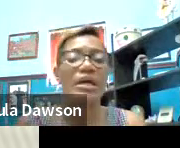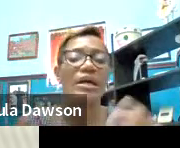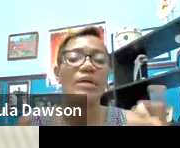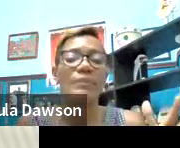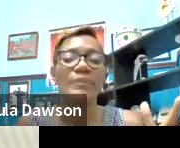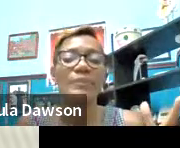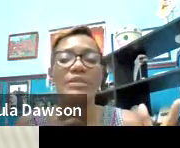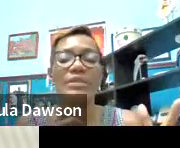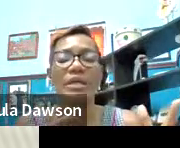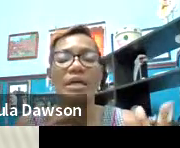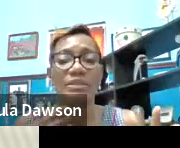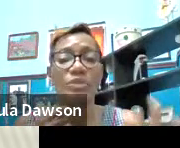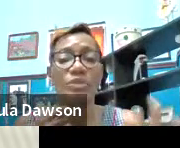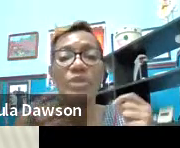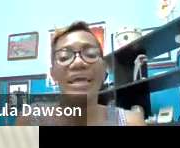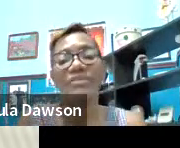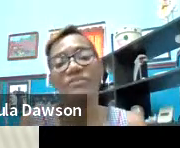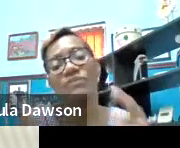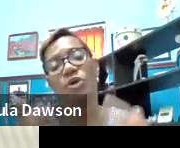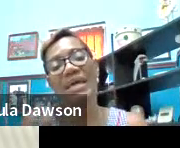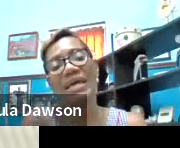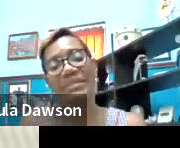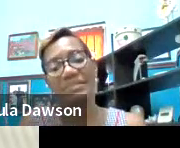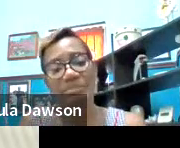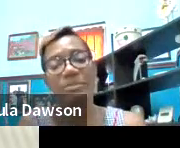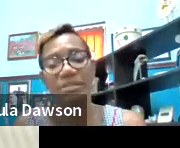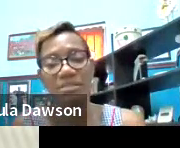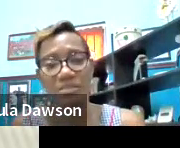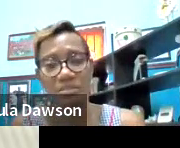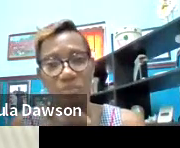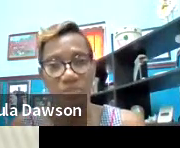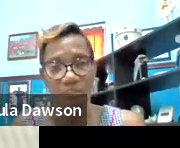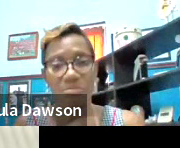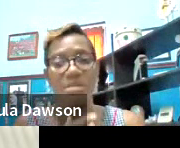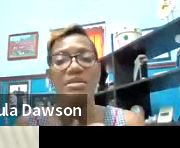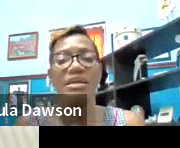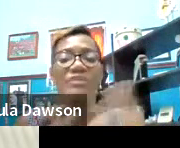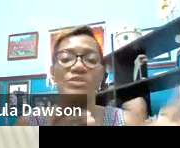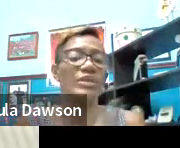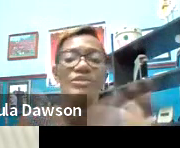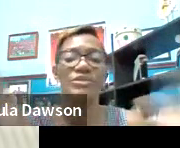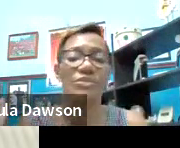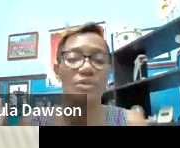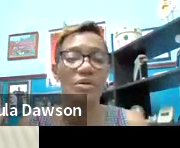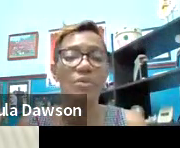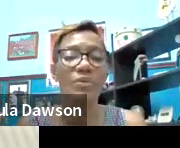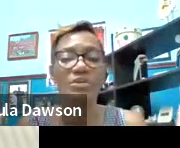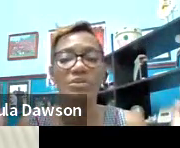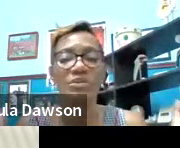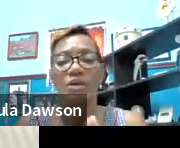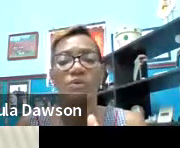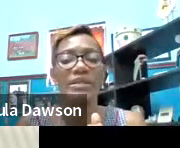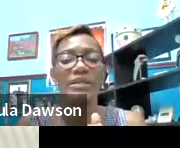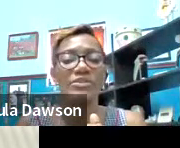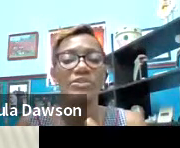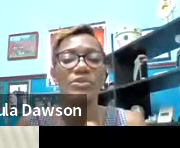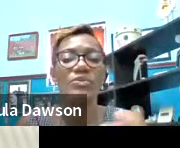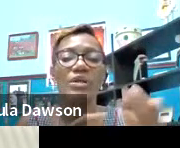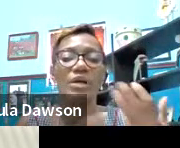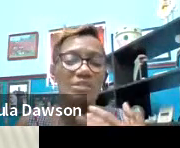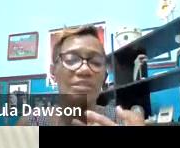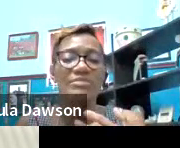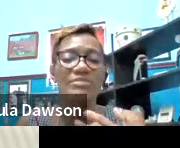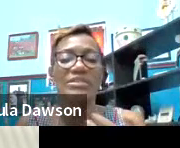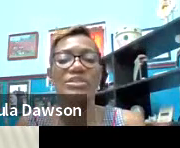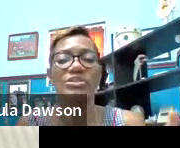it. You can form antibodies for it, meaning after a while, it just no longer works, right? And so